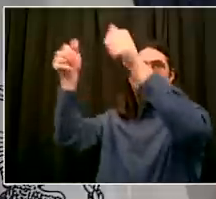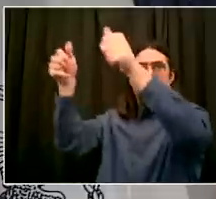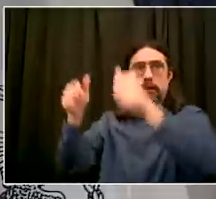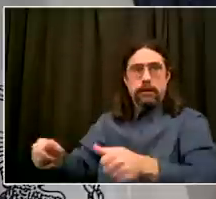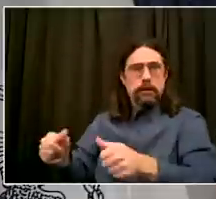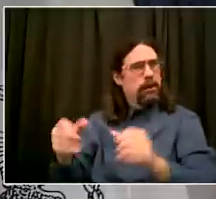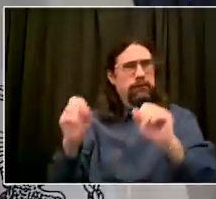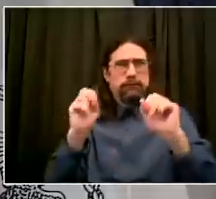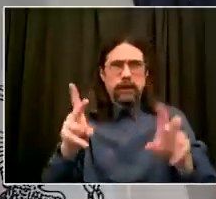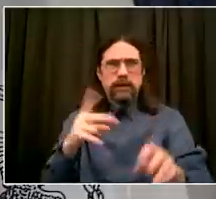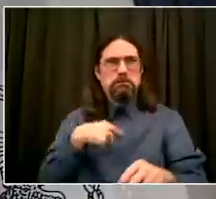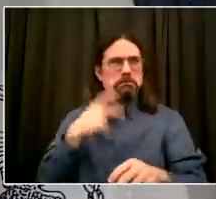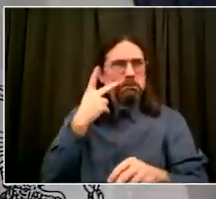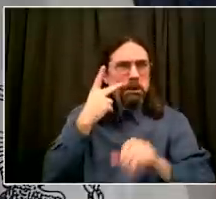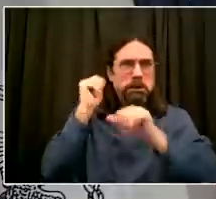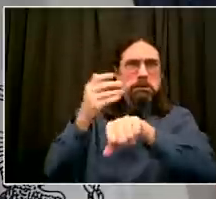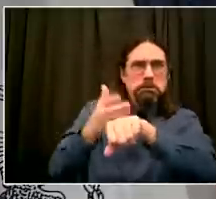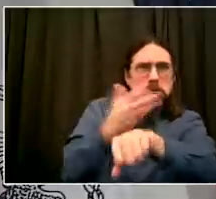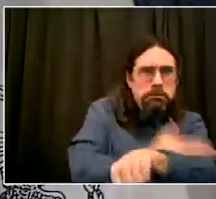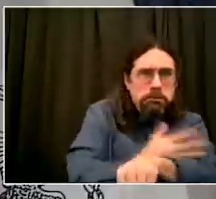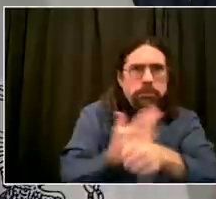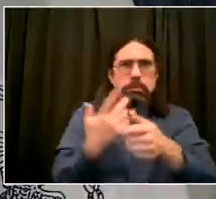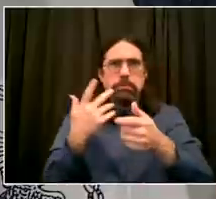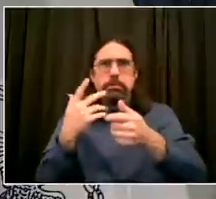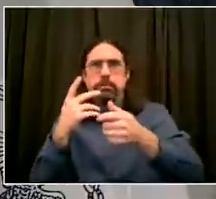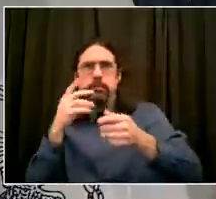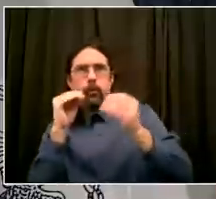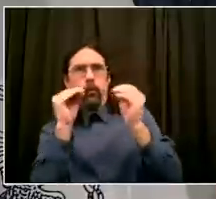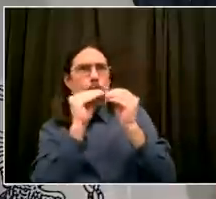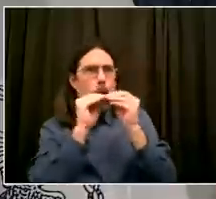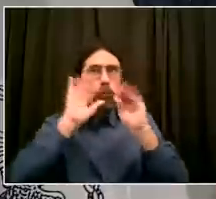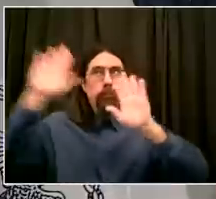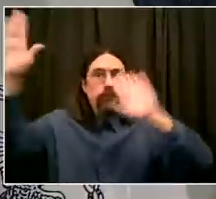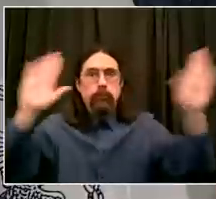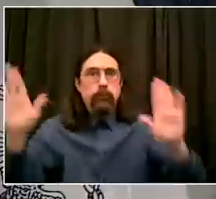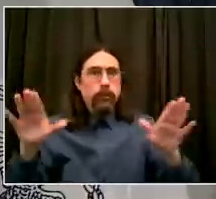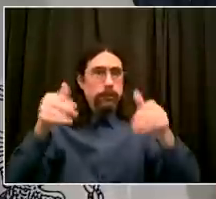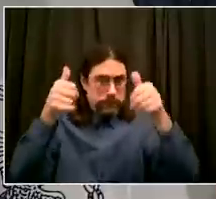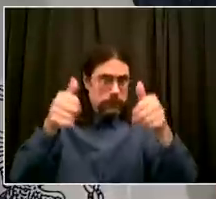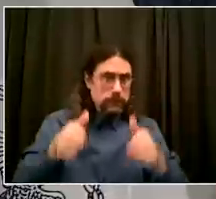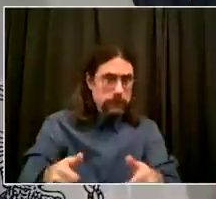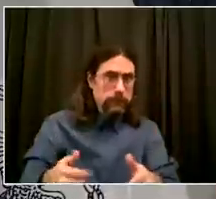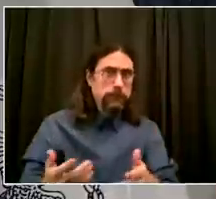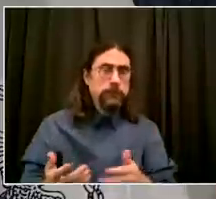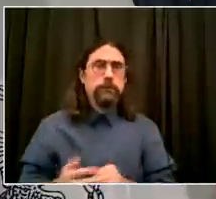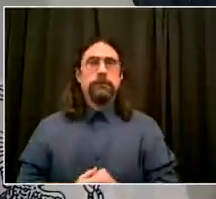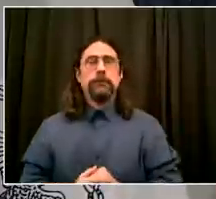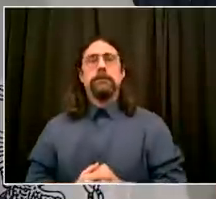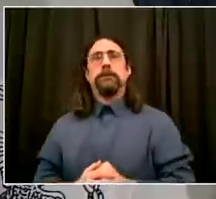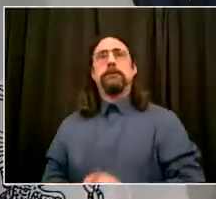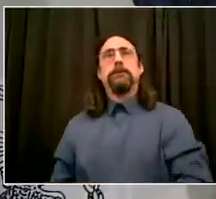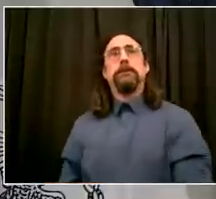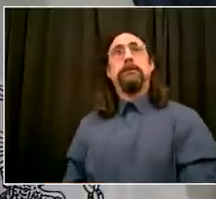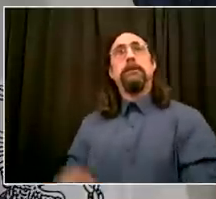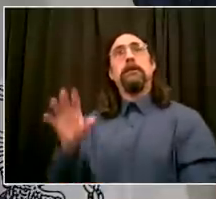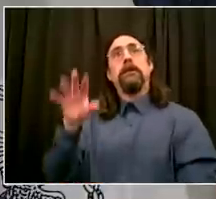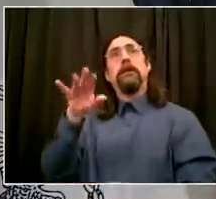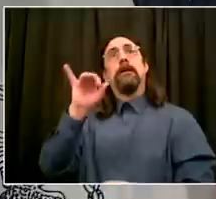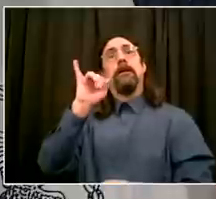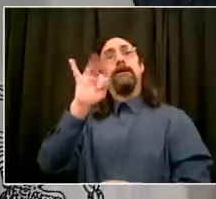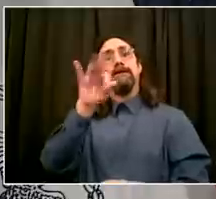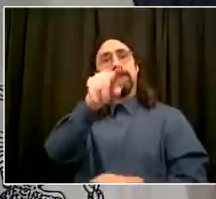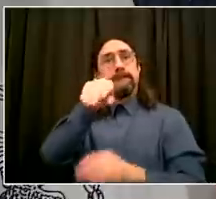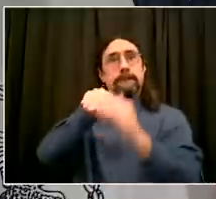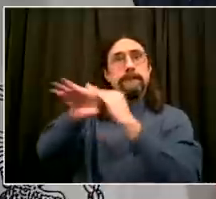thing I'd say is, look, you go online, you see a variety of sites. We're talking here about the initial